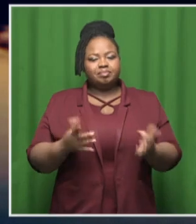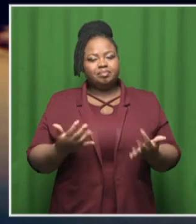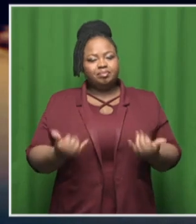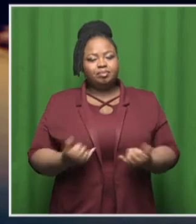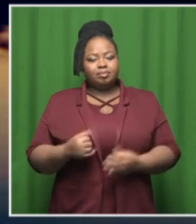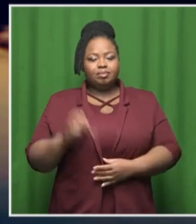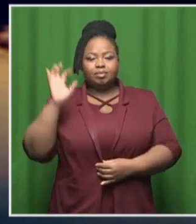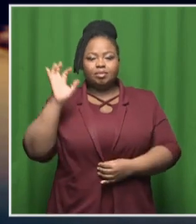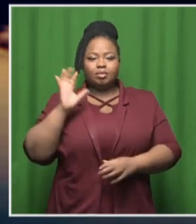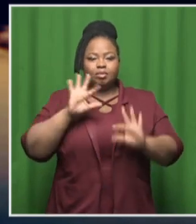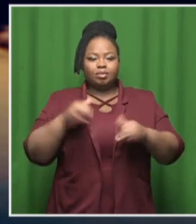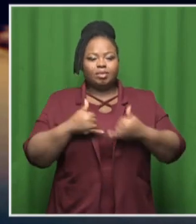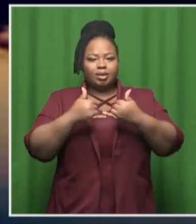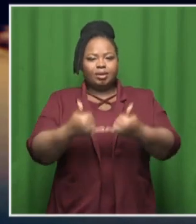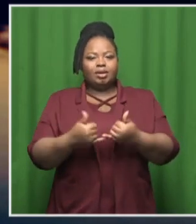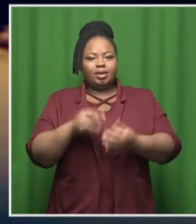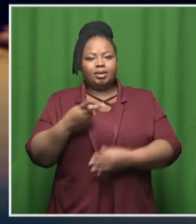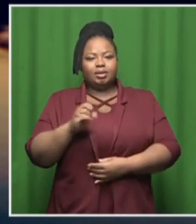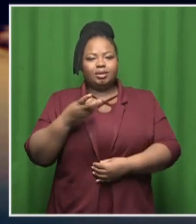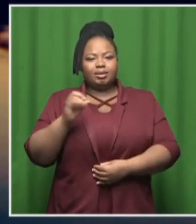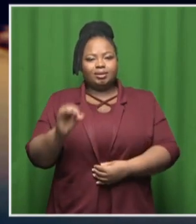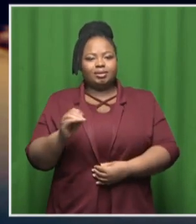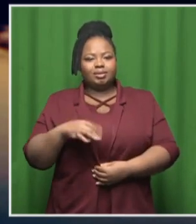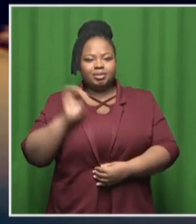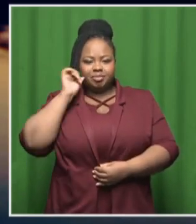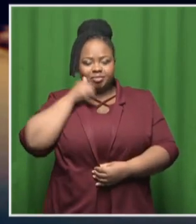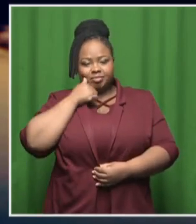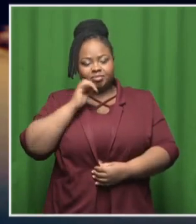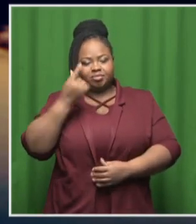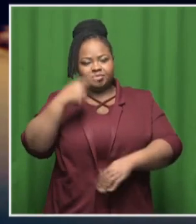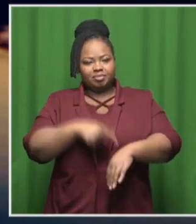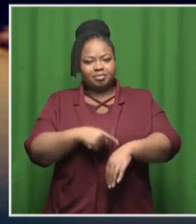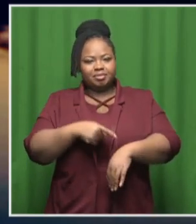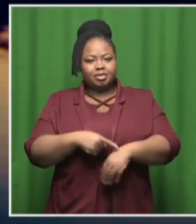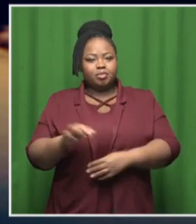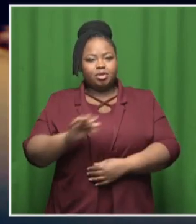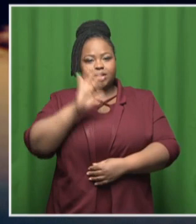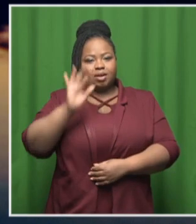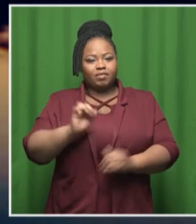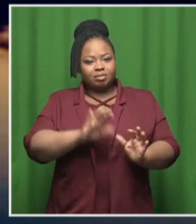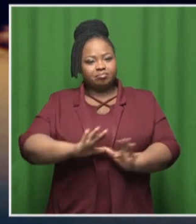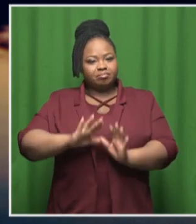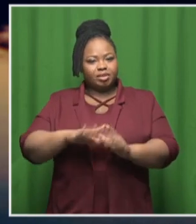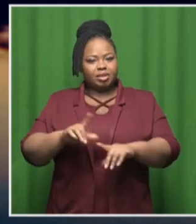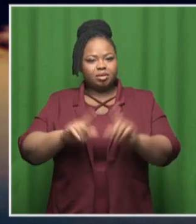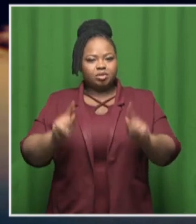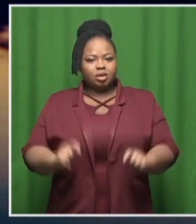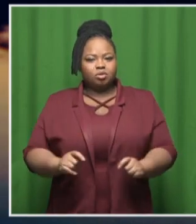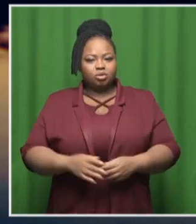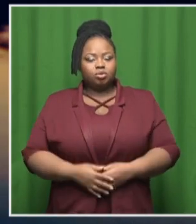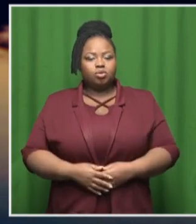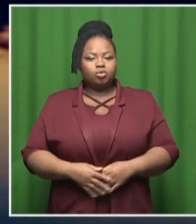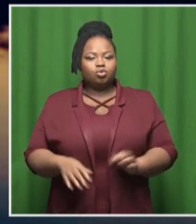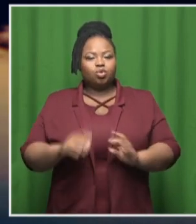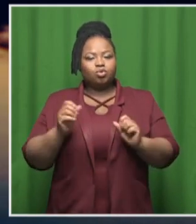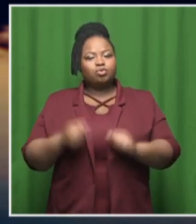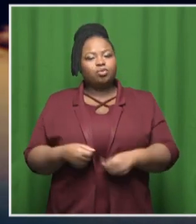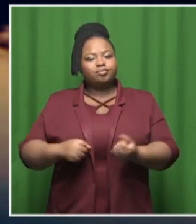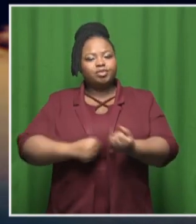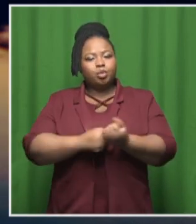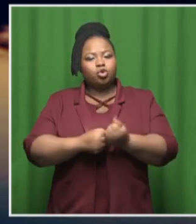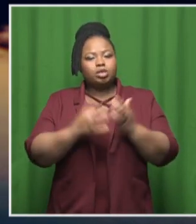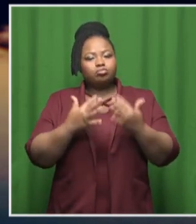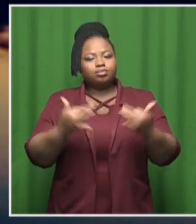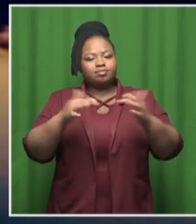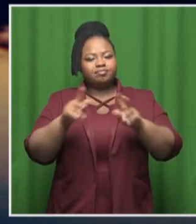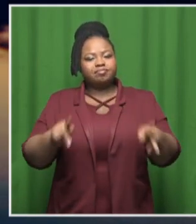The Netball World Cup 2023 begins tomorrow for the very first time on the African continent in Cape Town. A mega fan park for the tournament